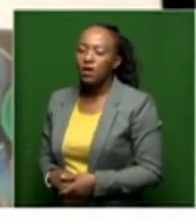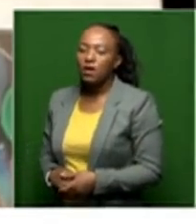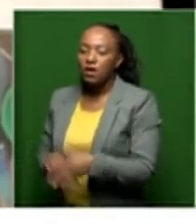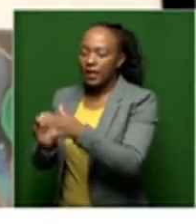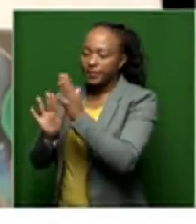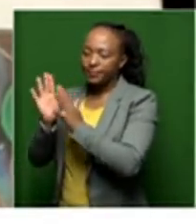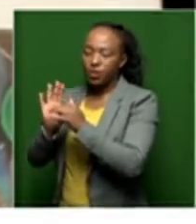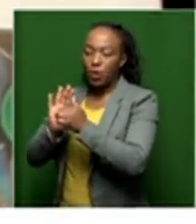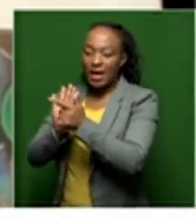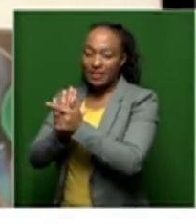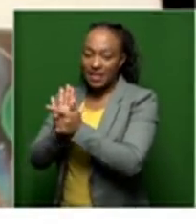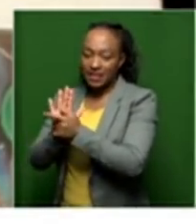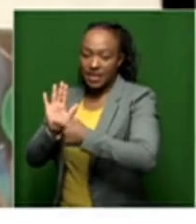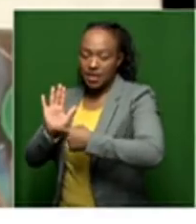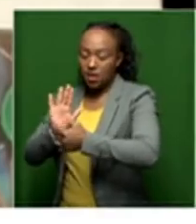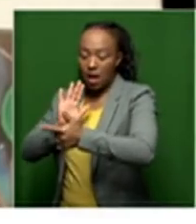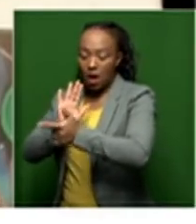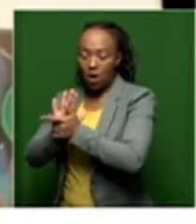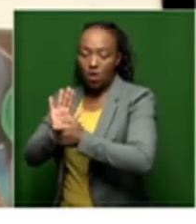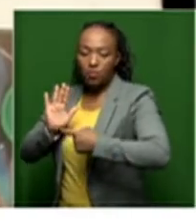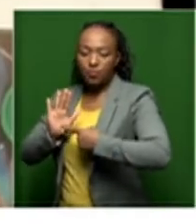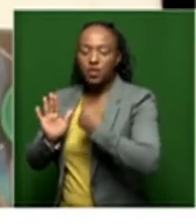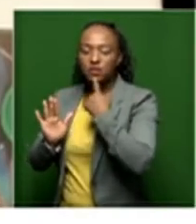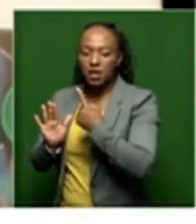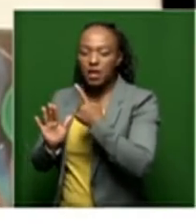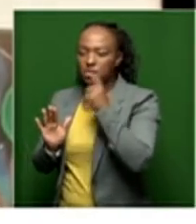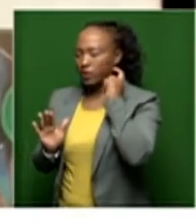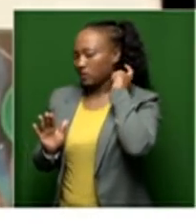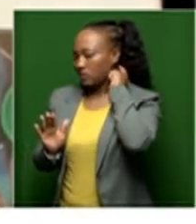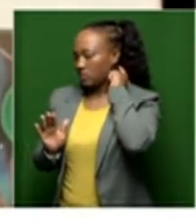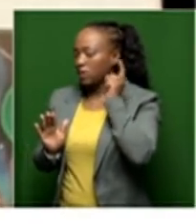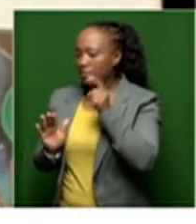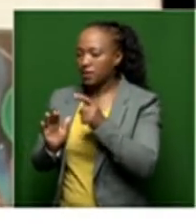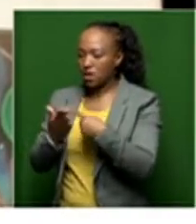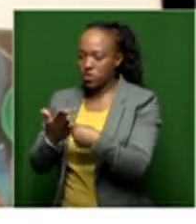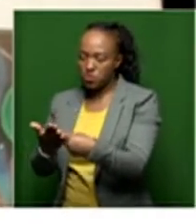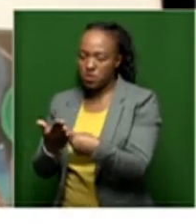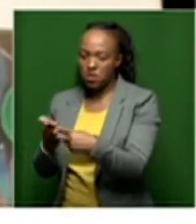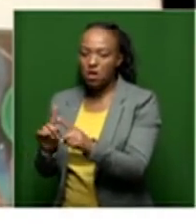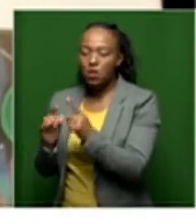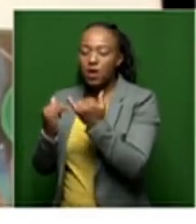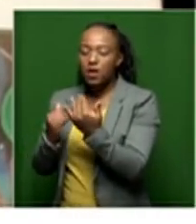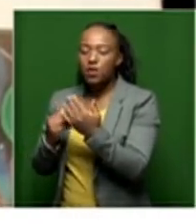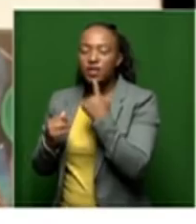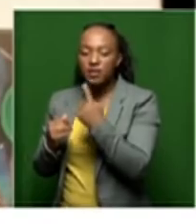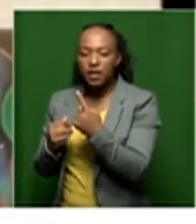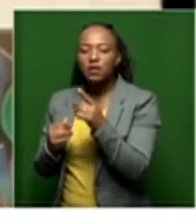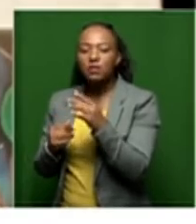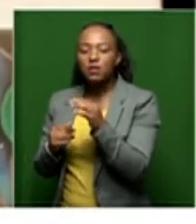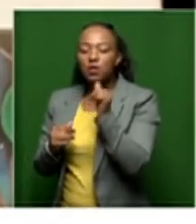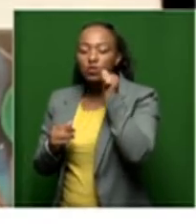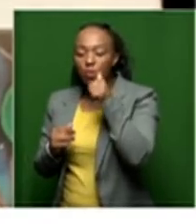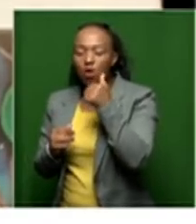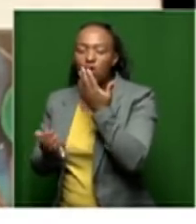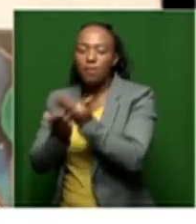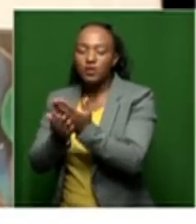moment. And it's important to keep that in the back of our minds when, we especially have been told that there are going to be arrests tomorrow,